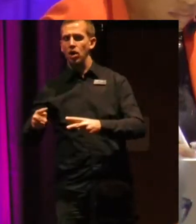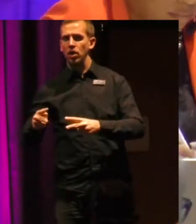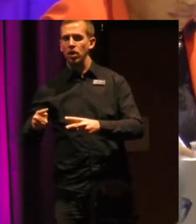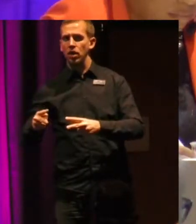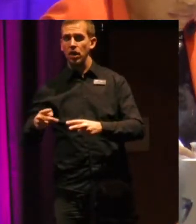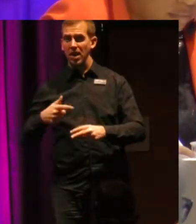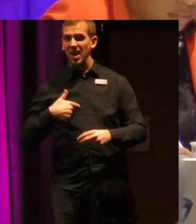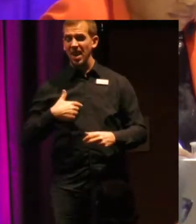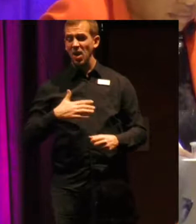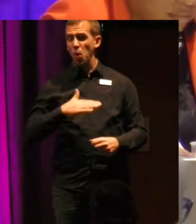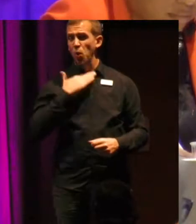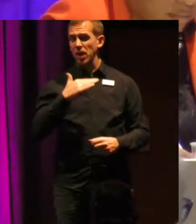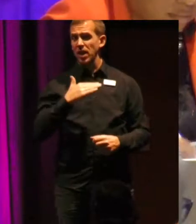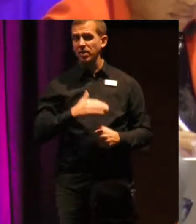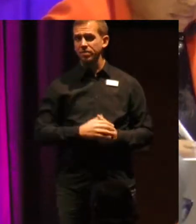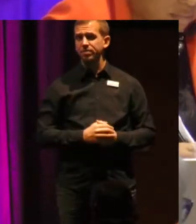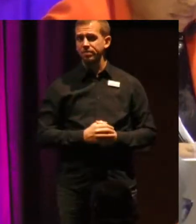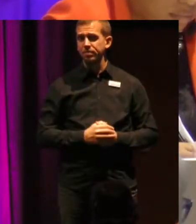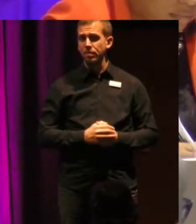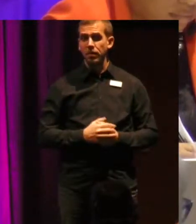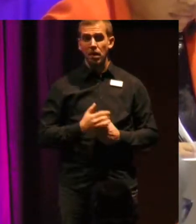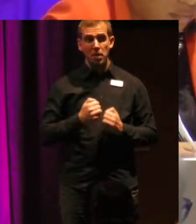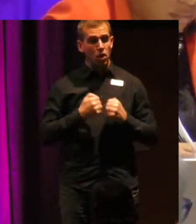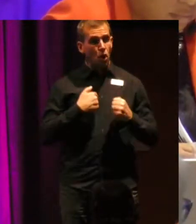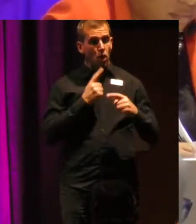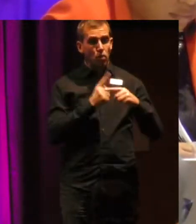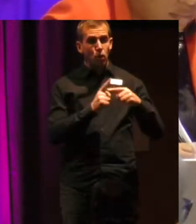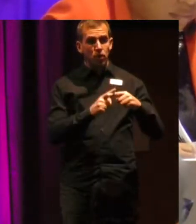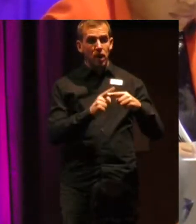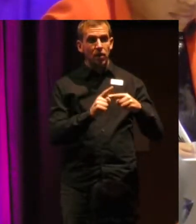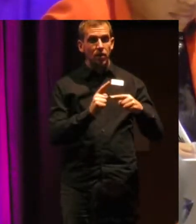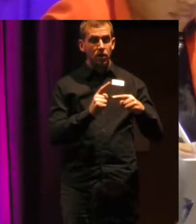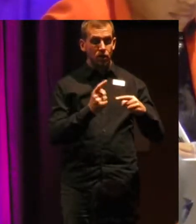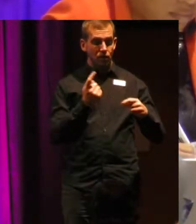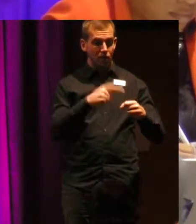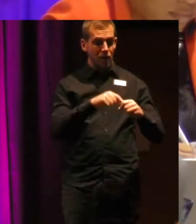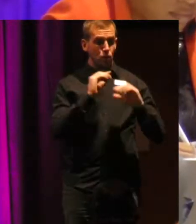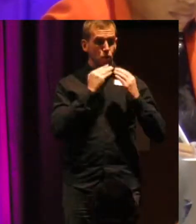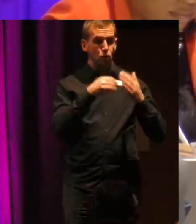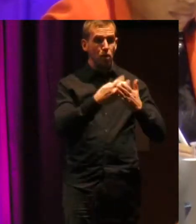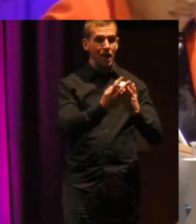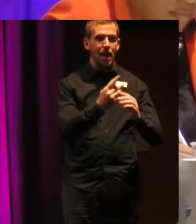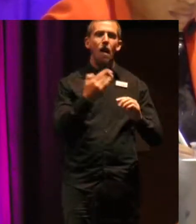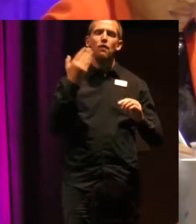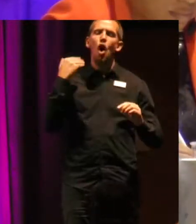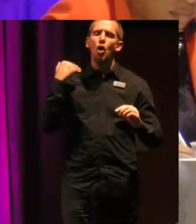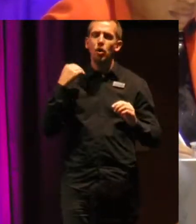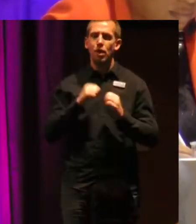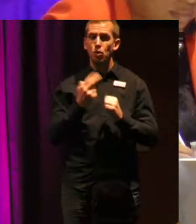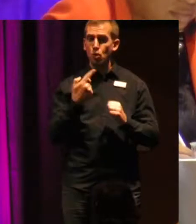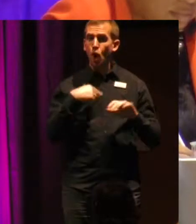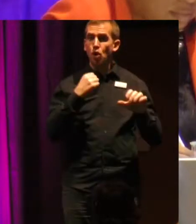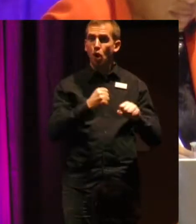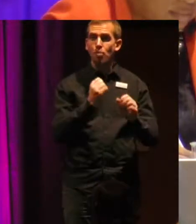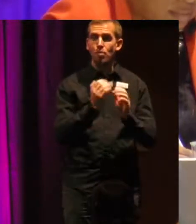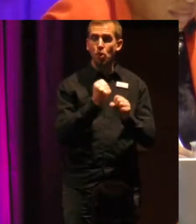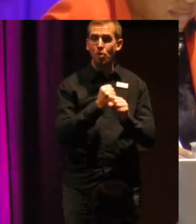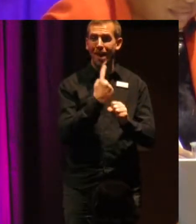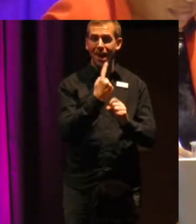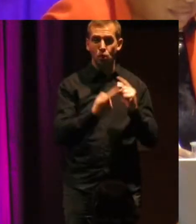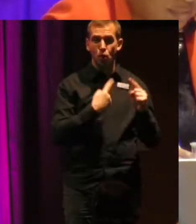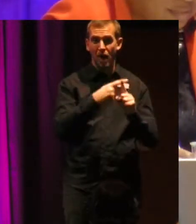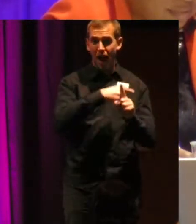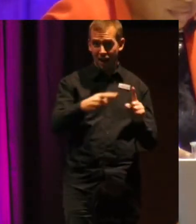really positive about social media, or I was, but after 1.5 years on social media and seeing all the dark